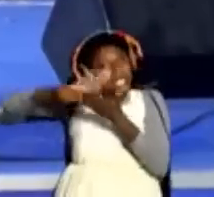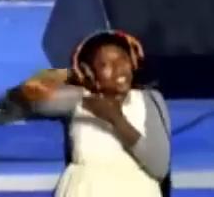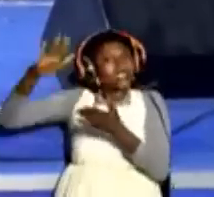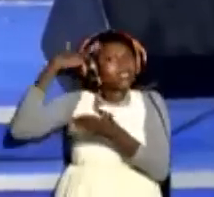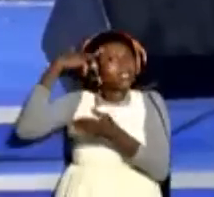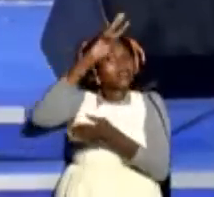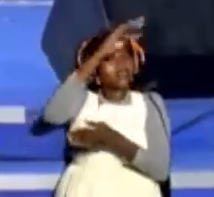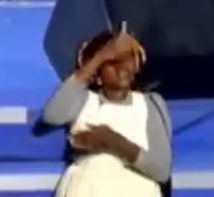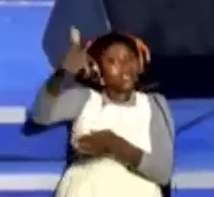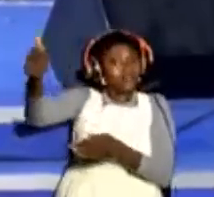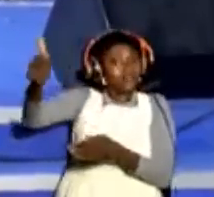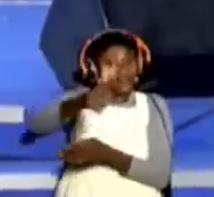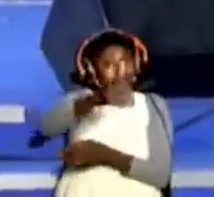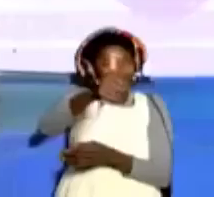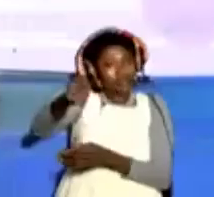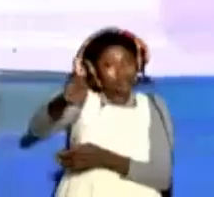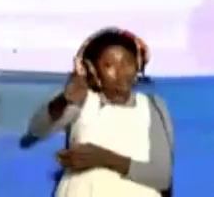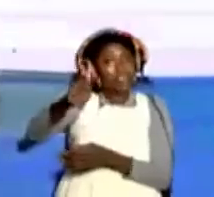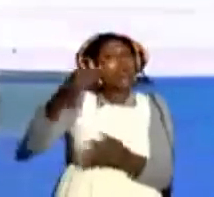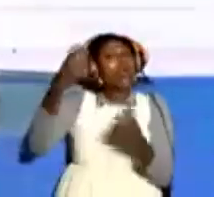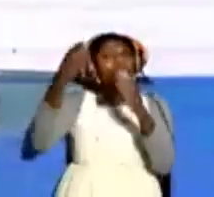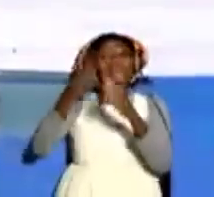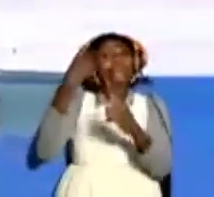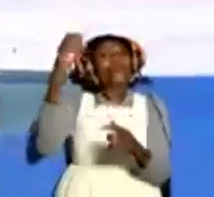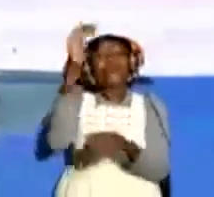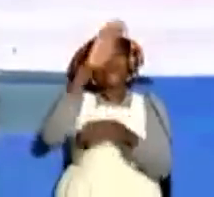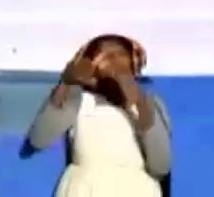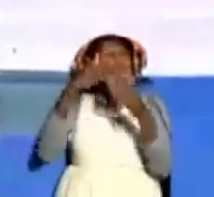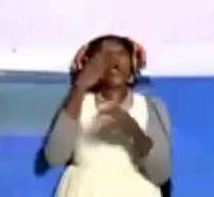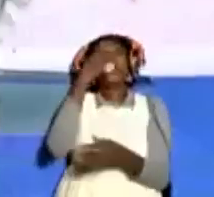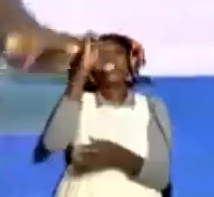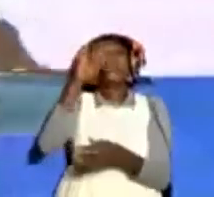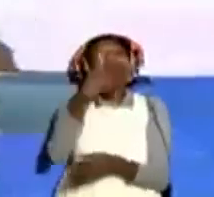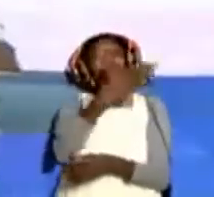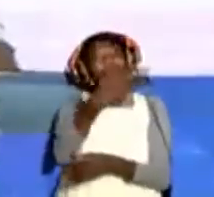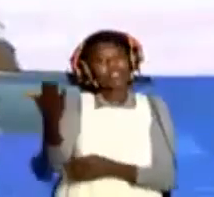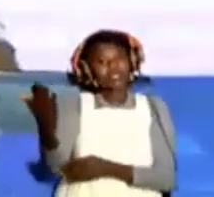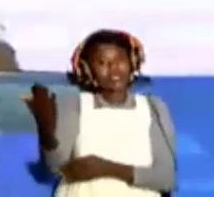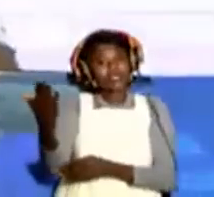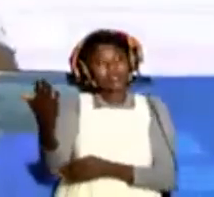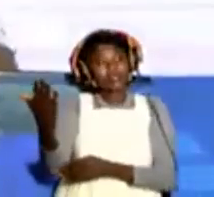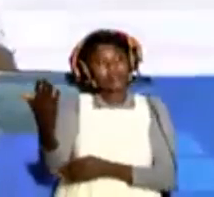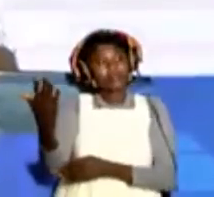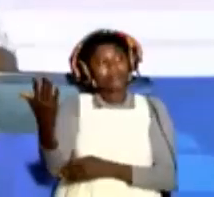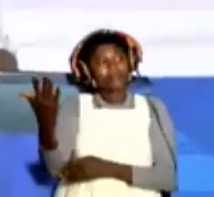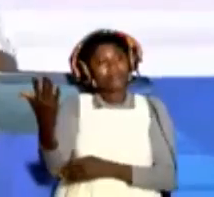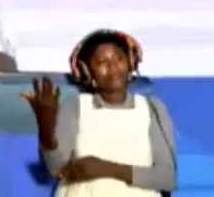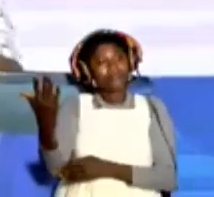cleanses himself from all those evil things,